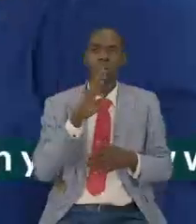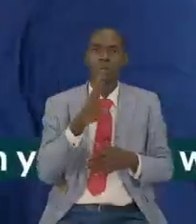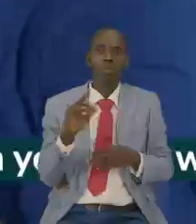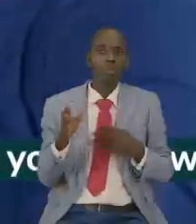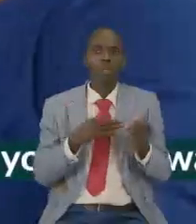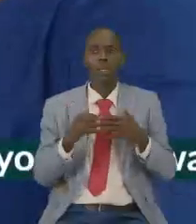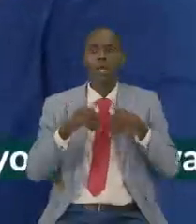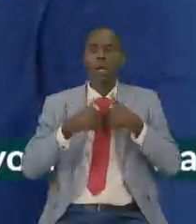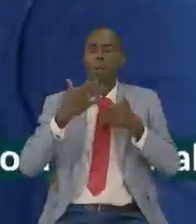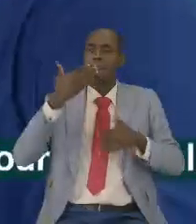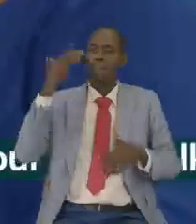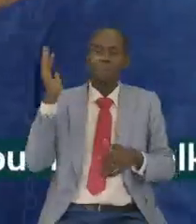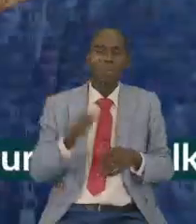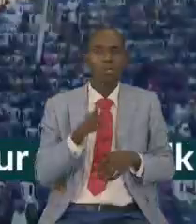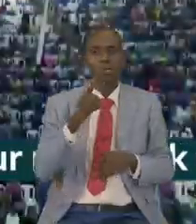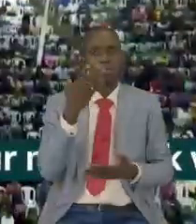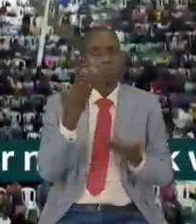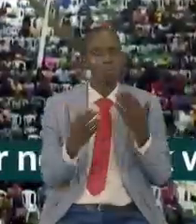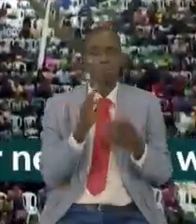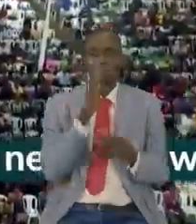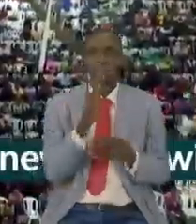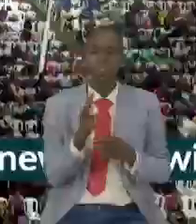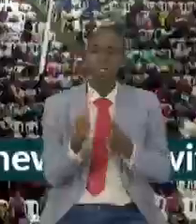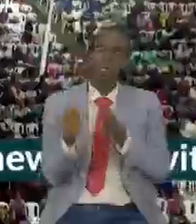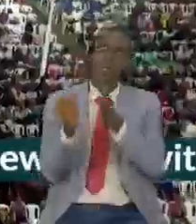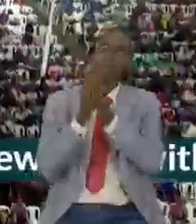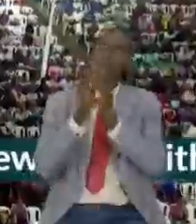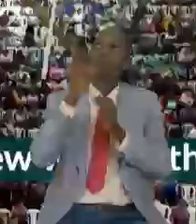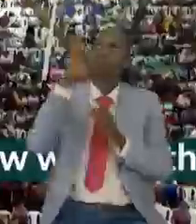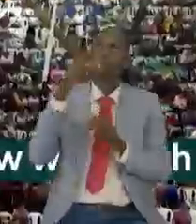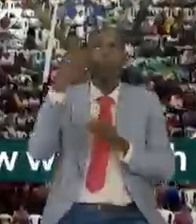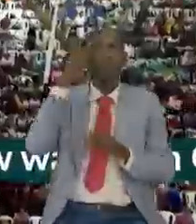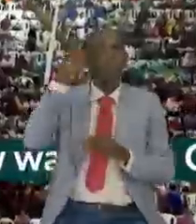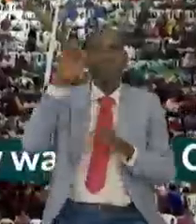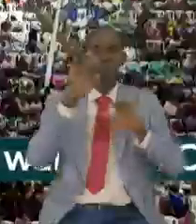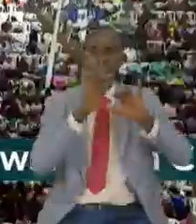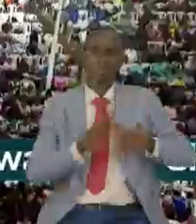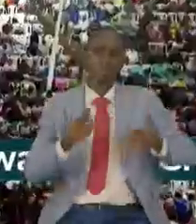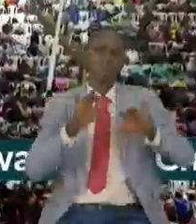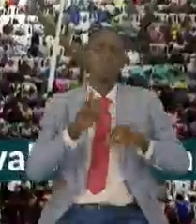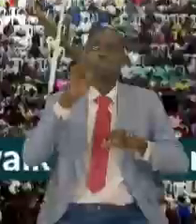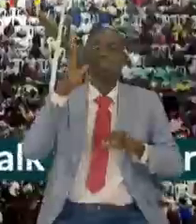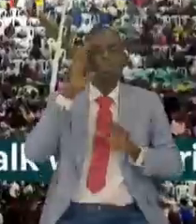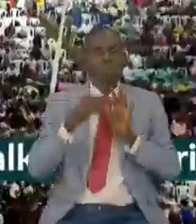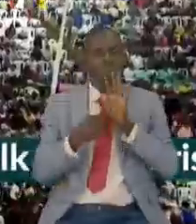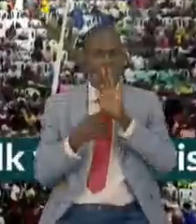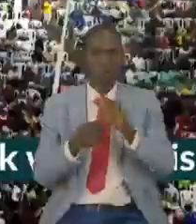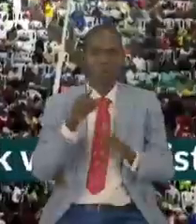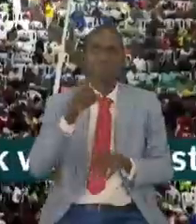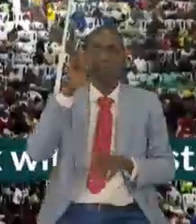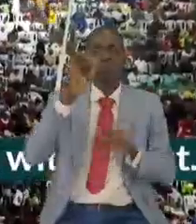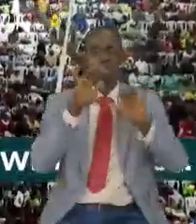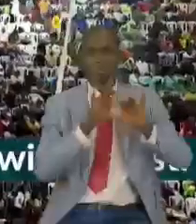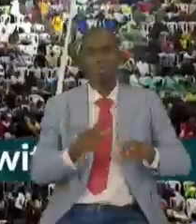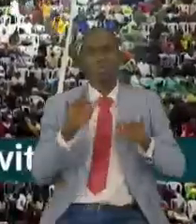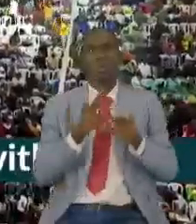Can I see a hand or something? A flag? Okay, I'm seeing a flag there. Yes. How about by